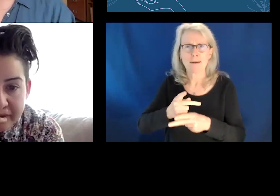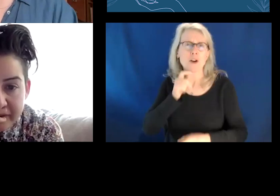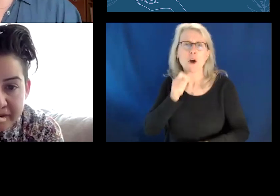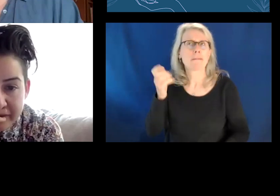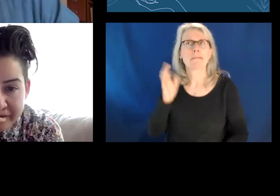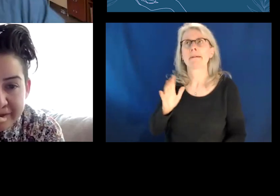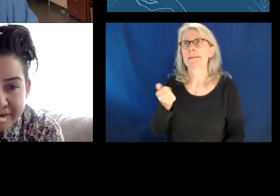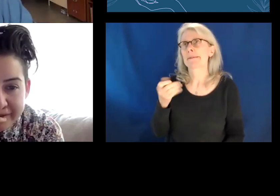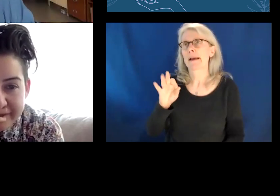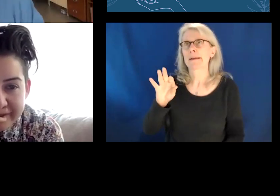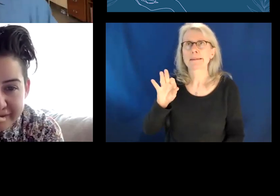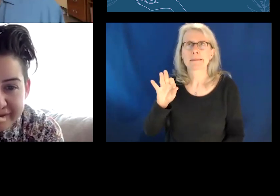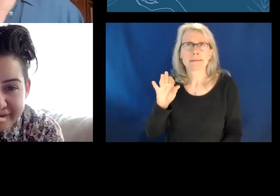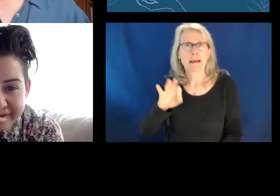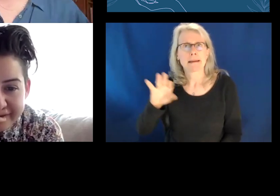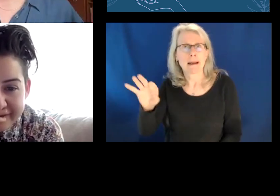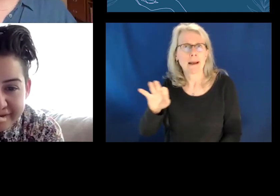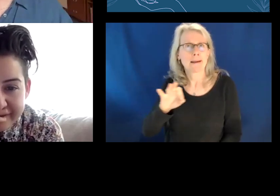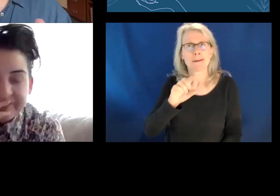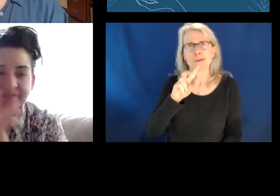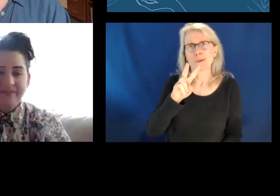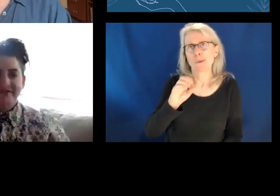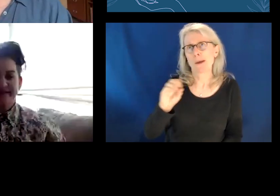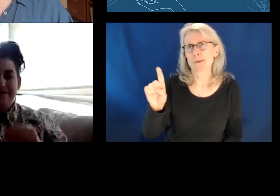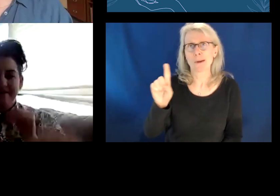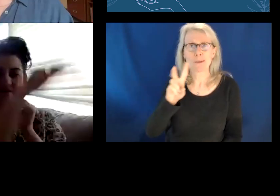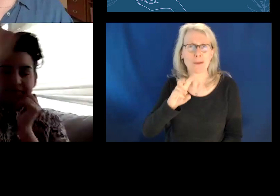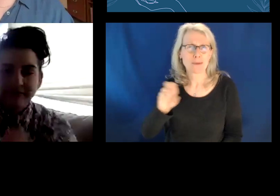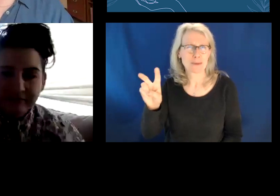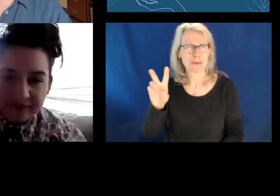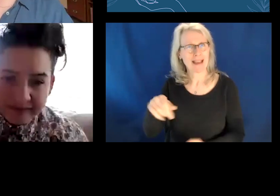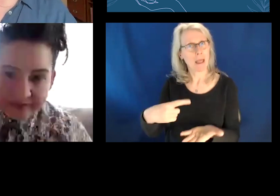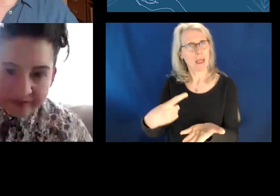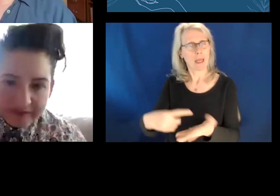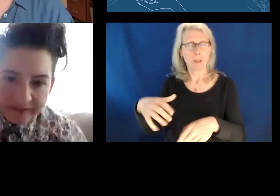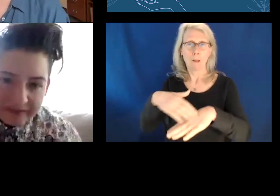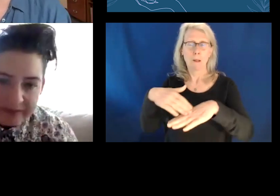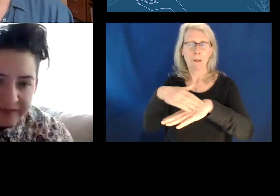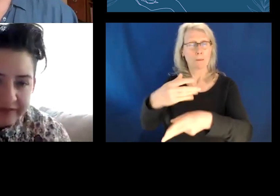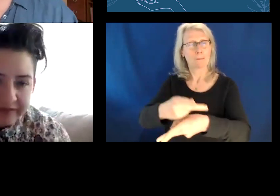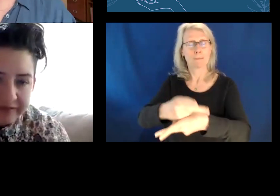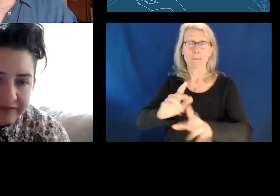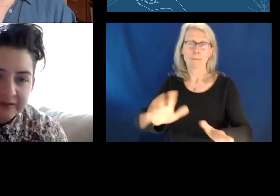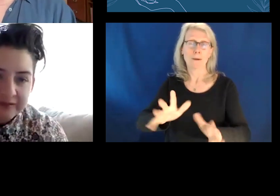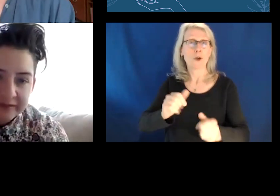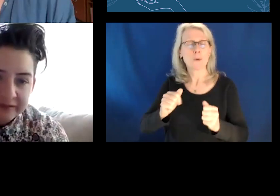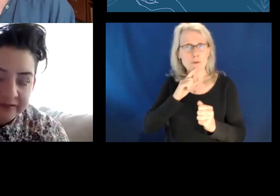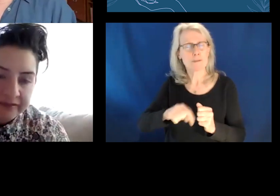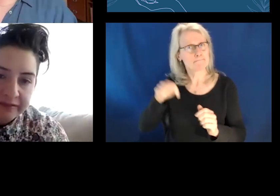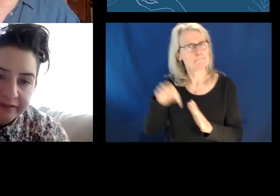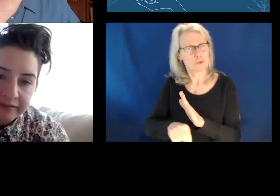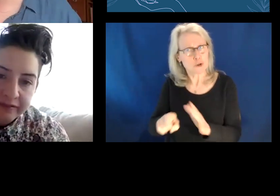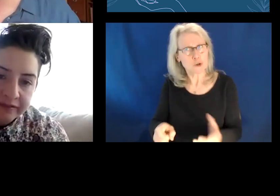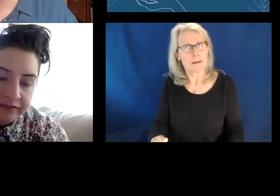90s, early 2000s, but in a real way where it's actually a thing where you're like, oh, you should have